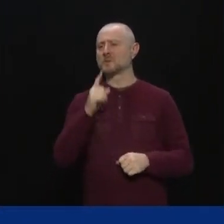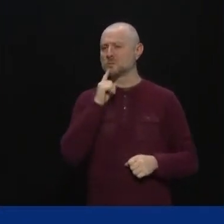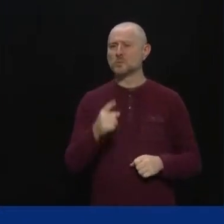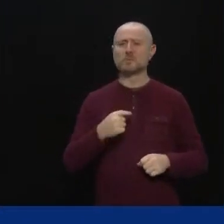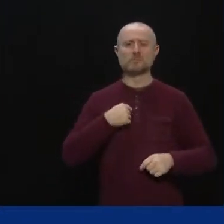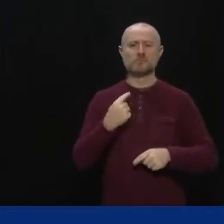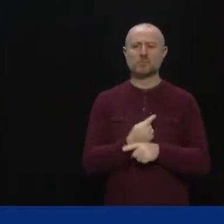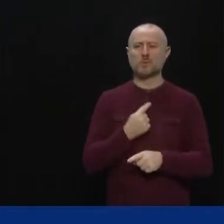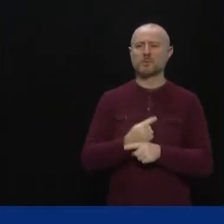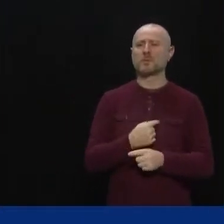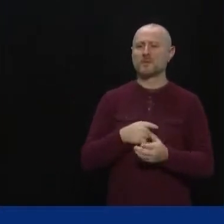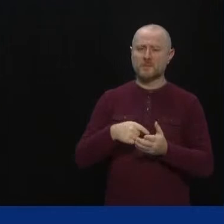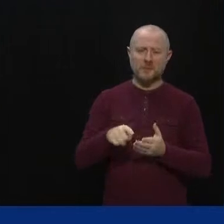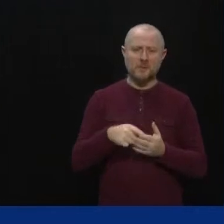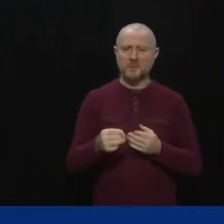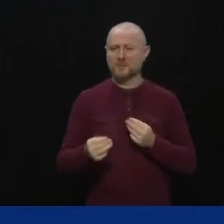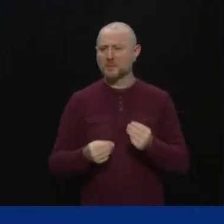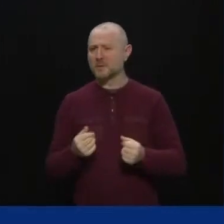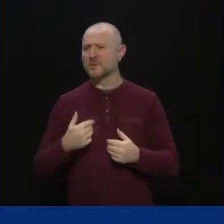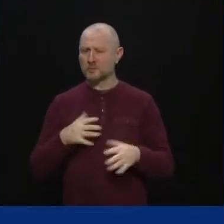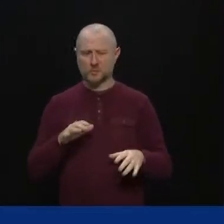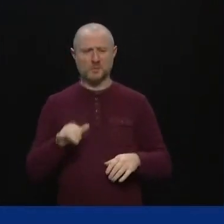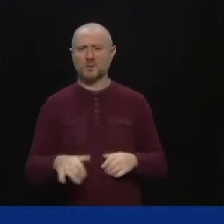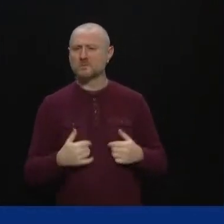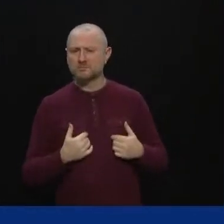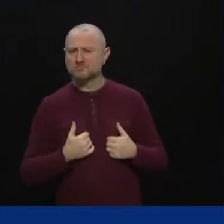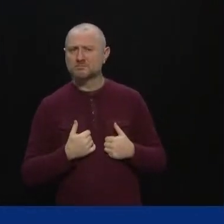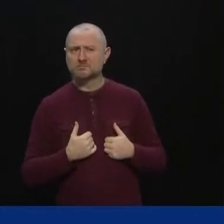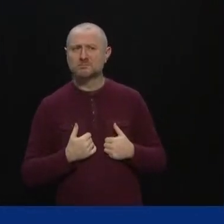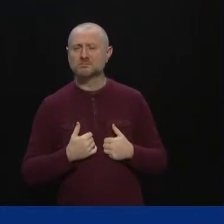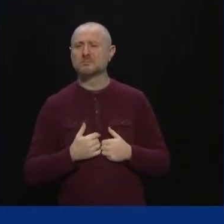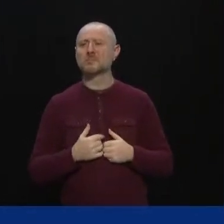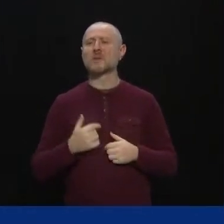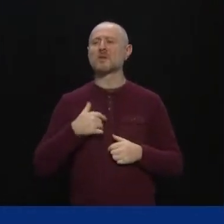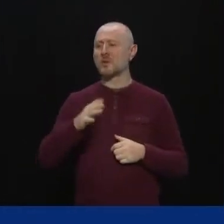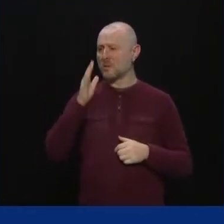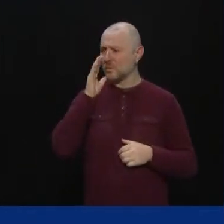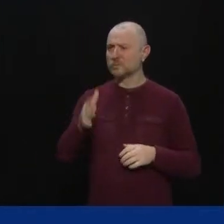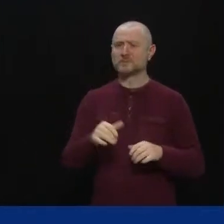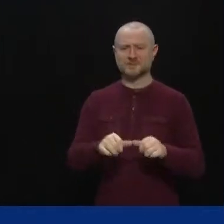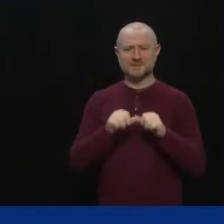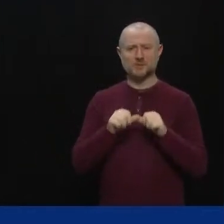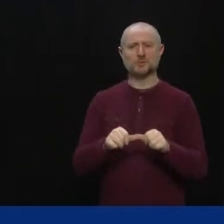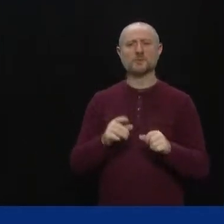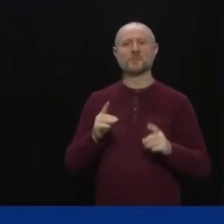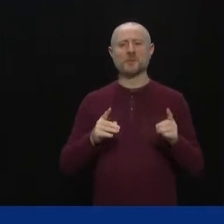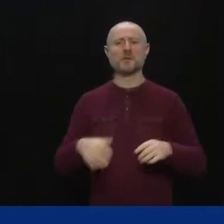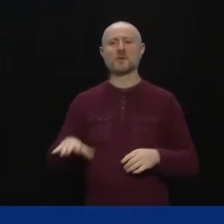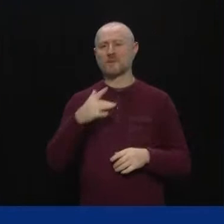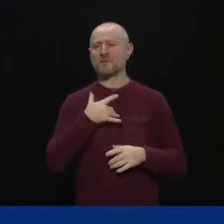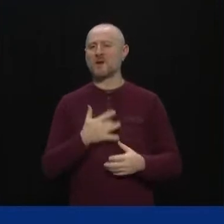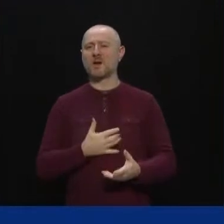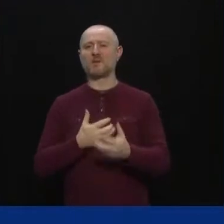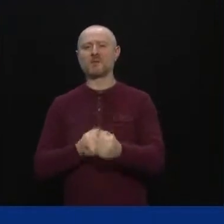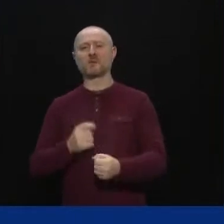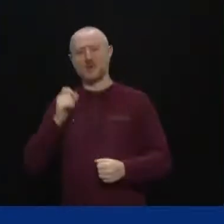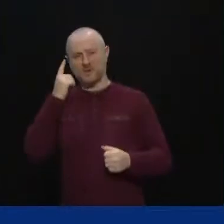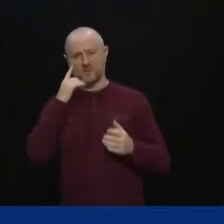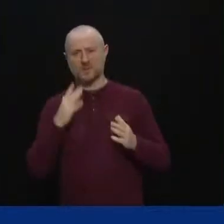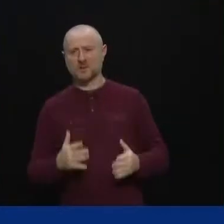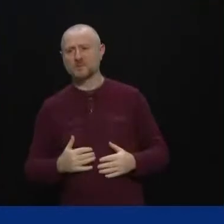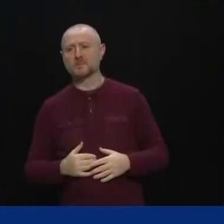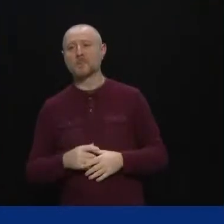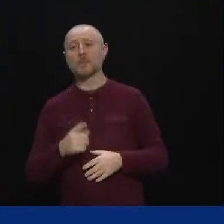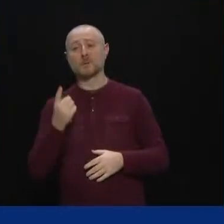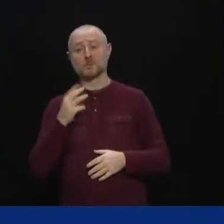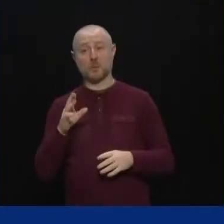reimbursements where necessary. That's all been done. And we're going to go forward with the renewed sense that we have to restore people's faith in government. So thank you. Dr. Bassett, you had a question for